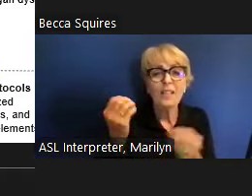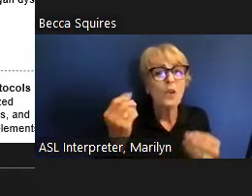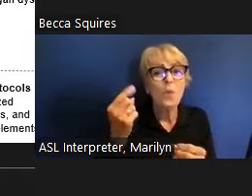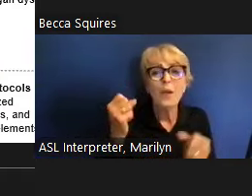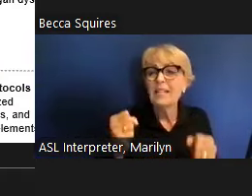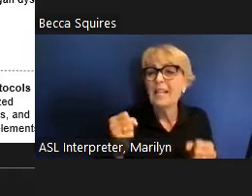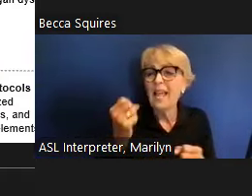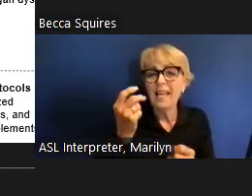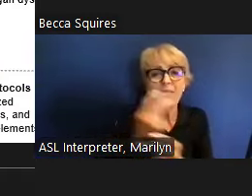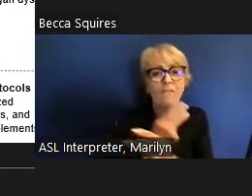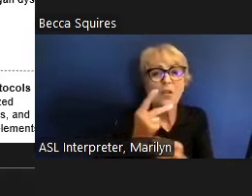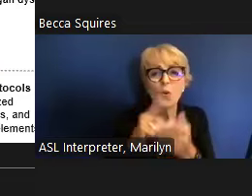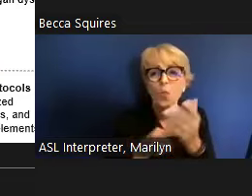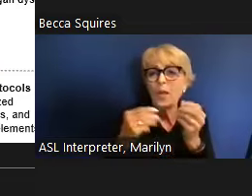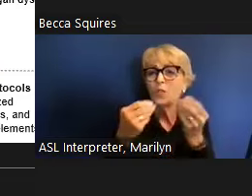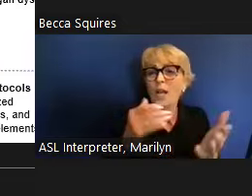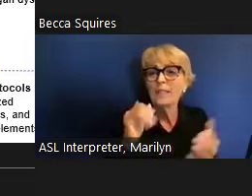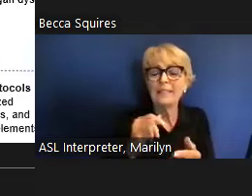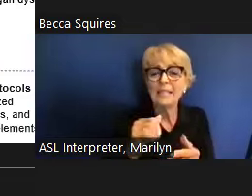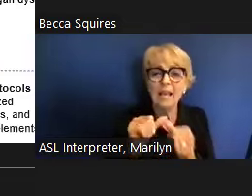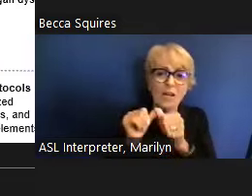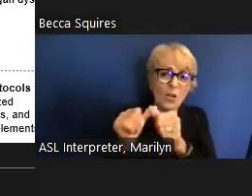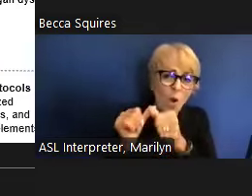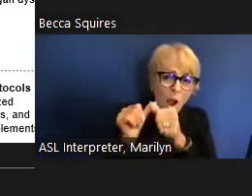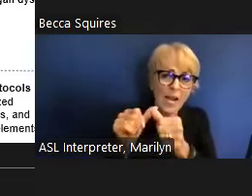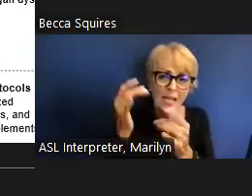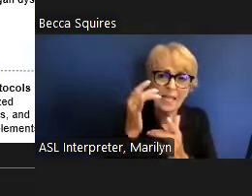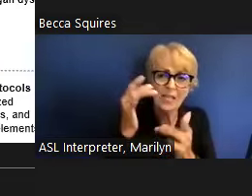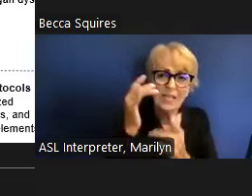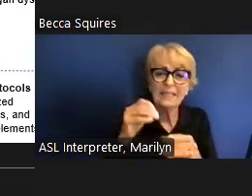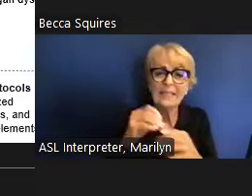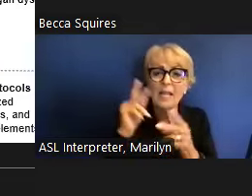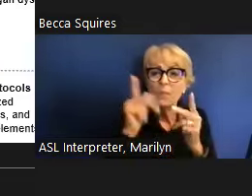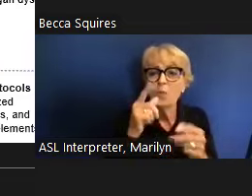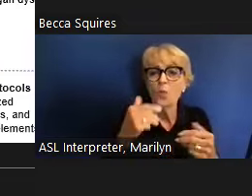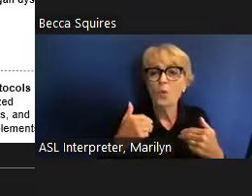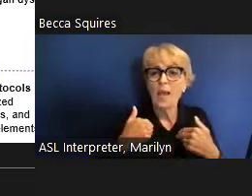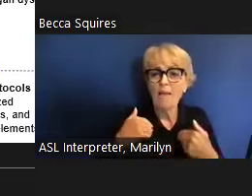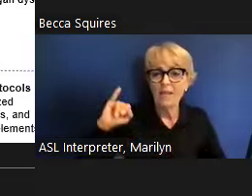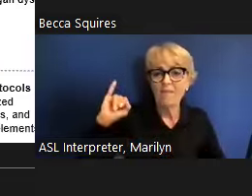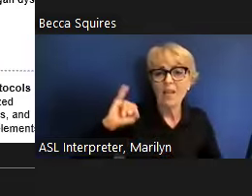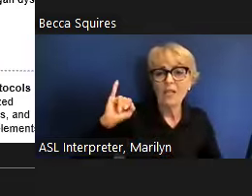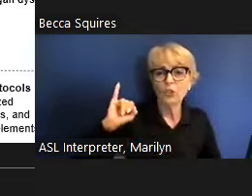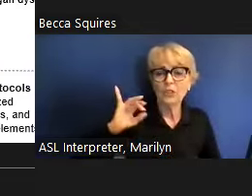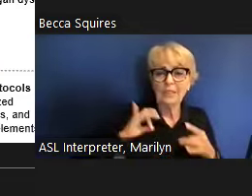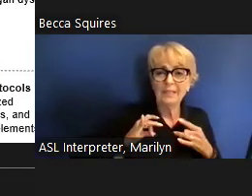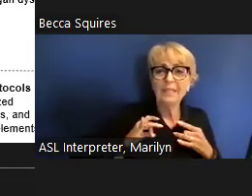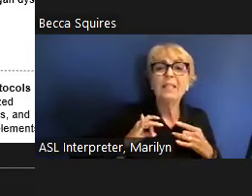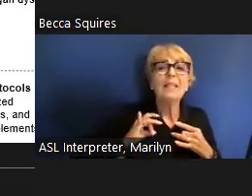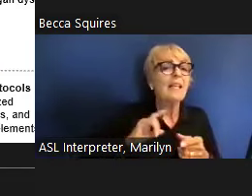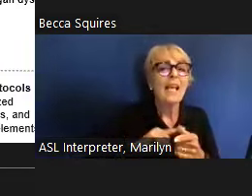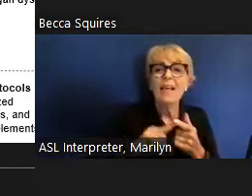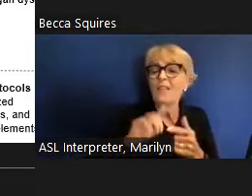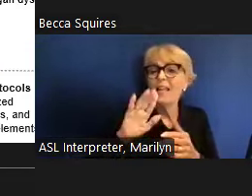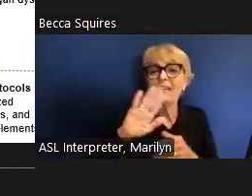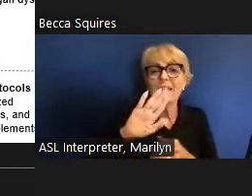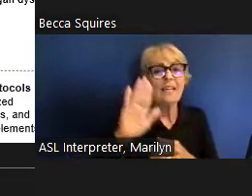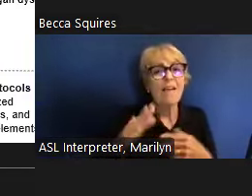what causes this chronic illness in people who've had an infection and then never get better from